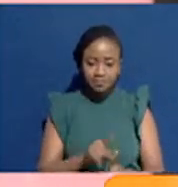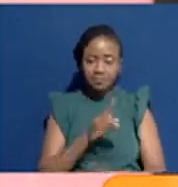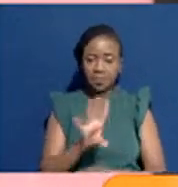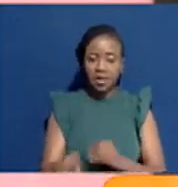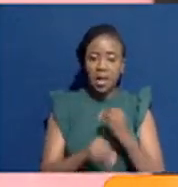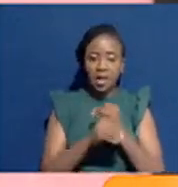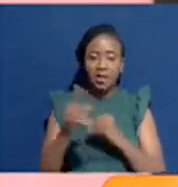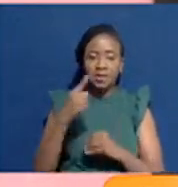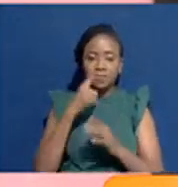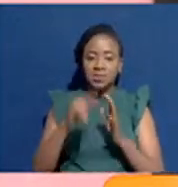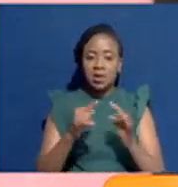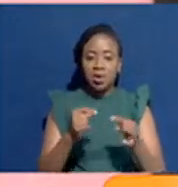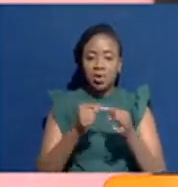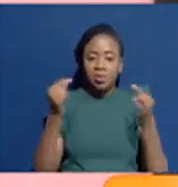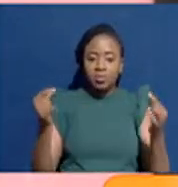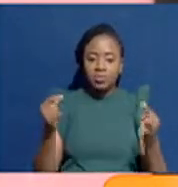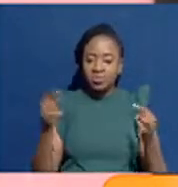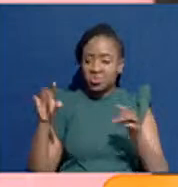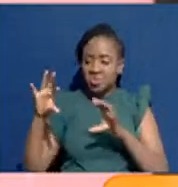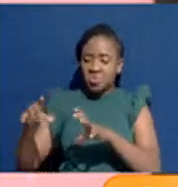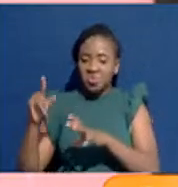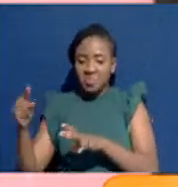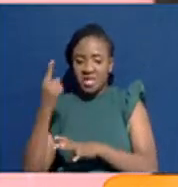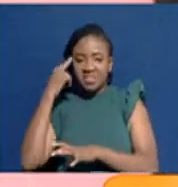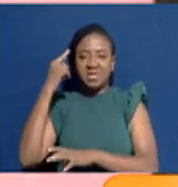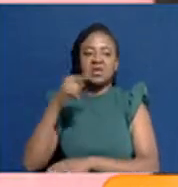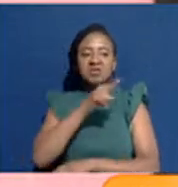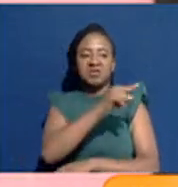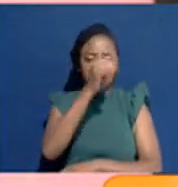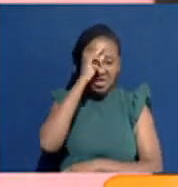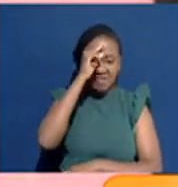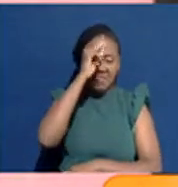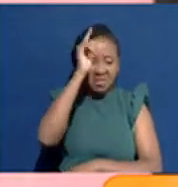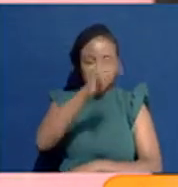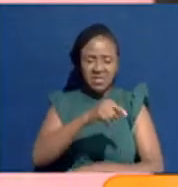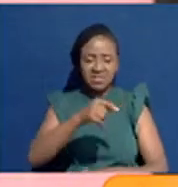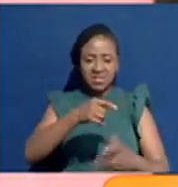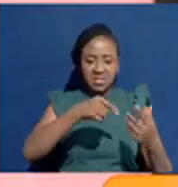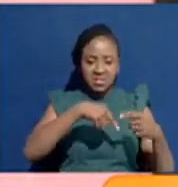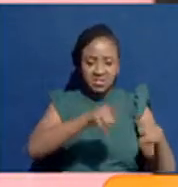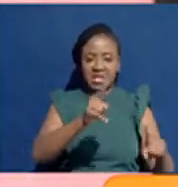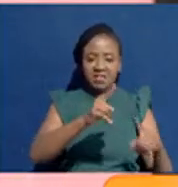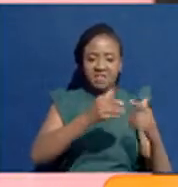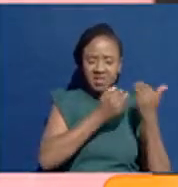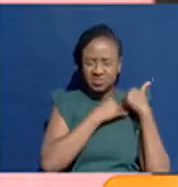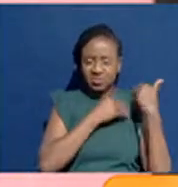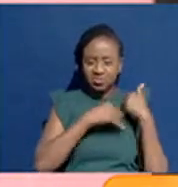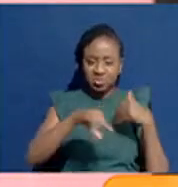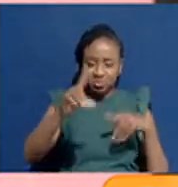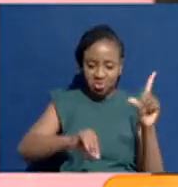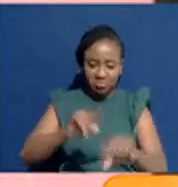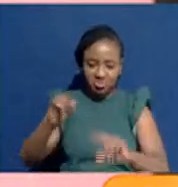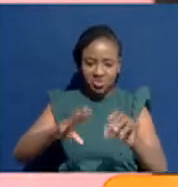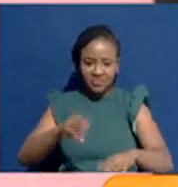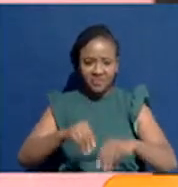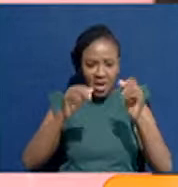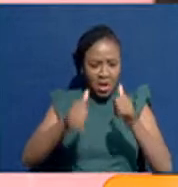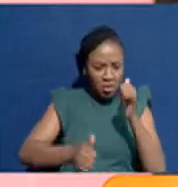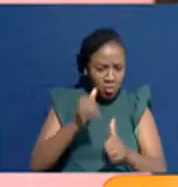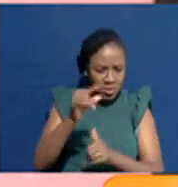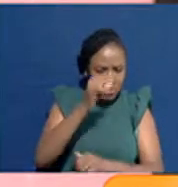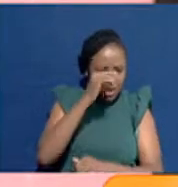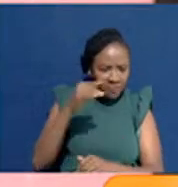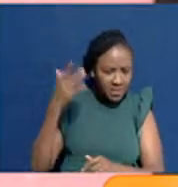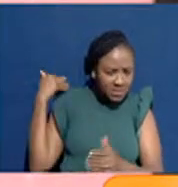is an opposition which thinks that government is the one that should be driving the cost of unga down. Sam, which government in the world has